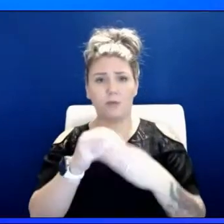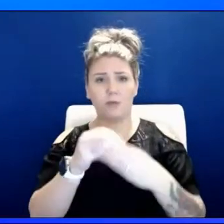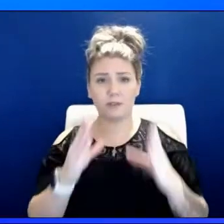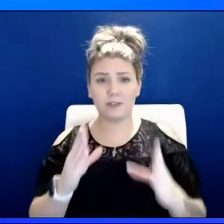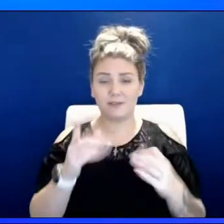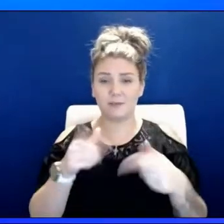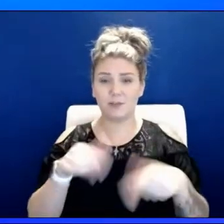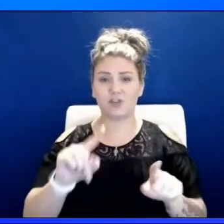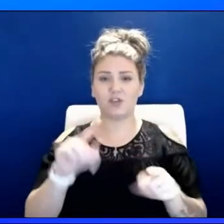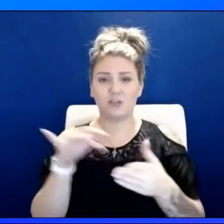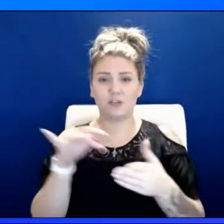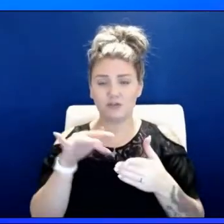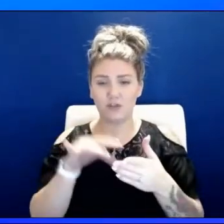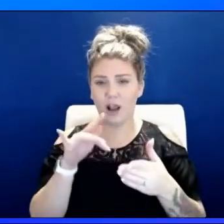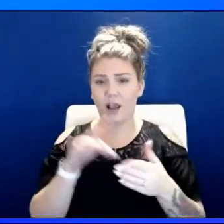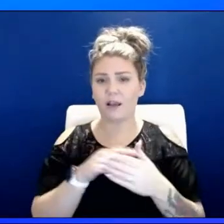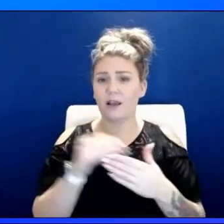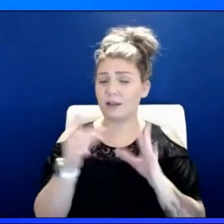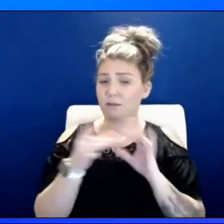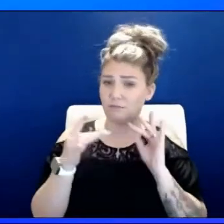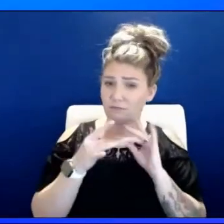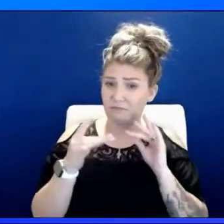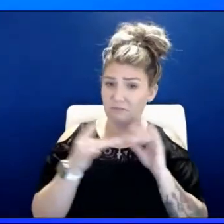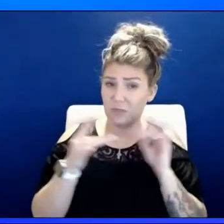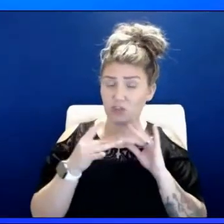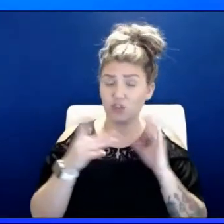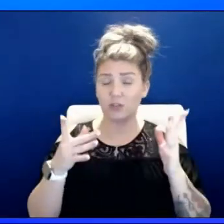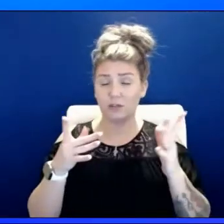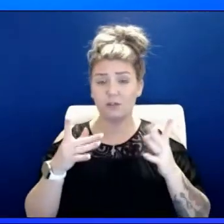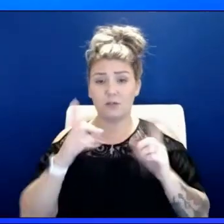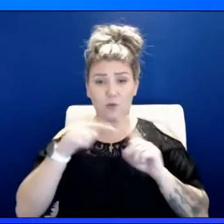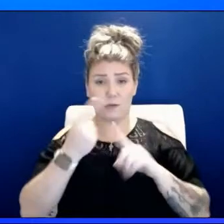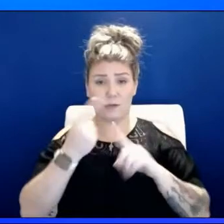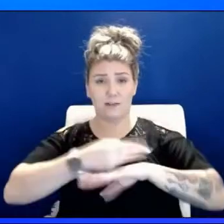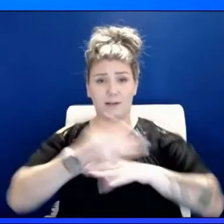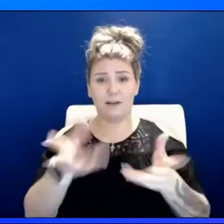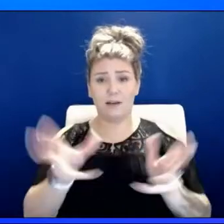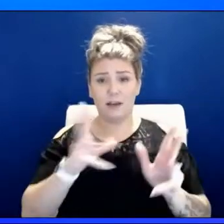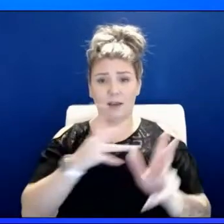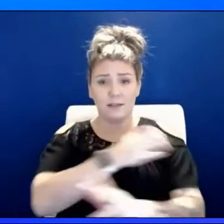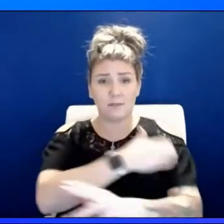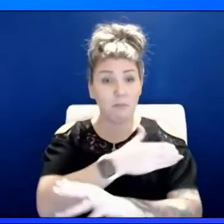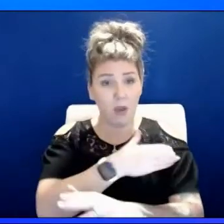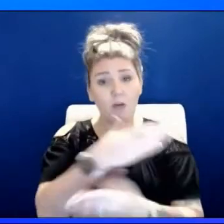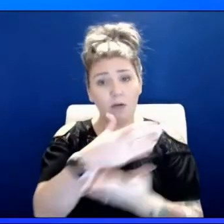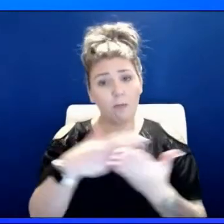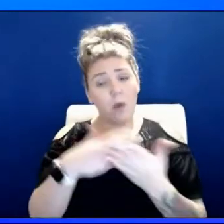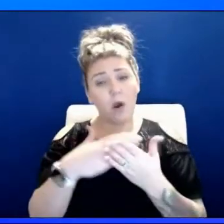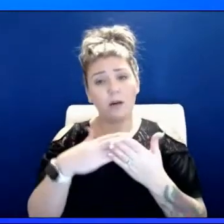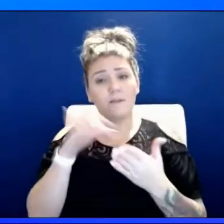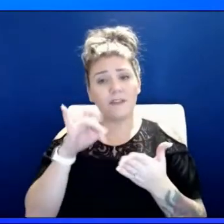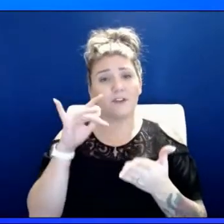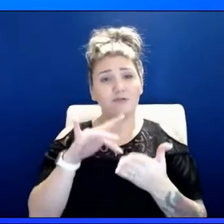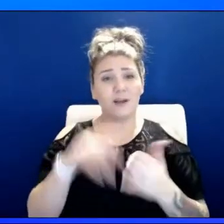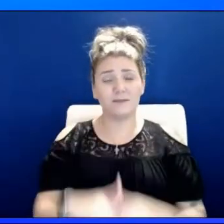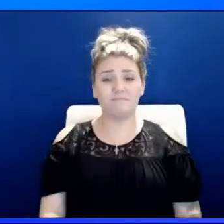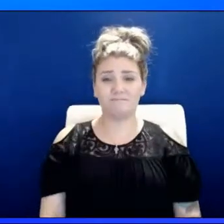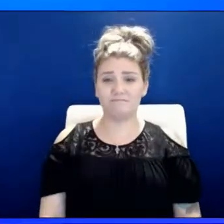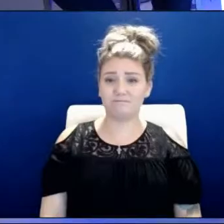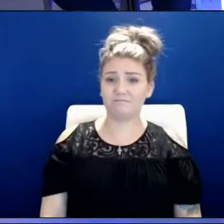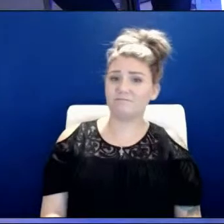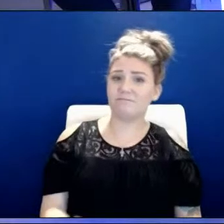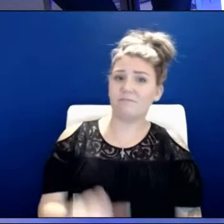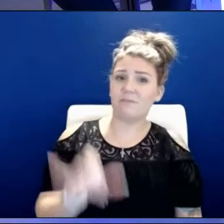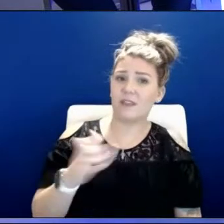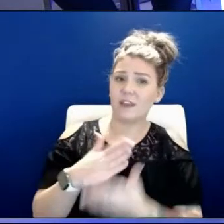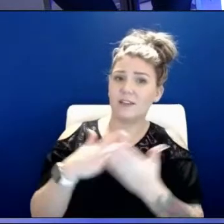as I mentioned, at the end of the day, I think this is a powerful part of a clinical trial. That's part of planning too, right?